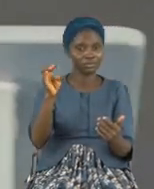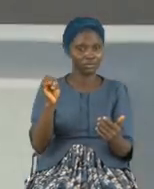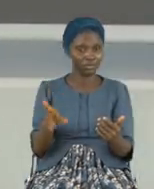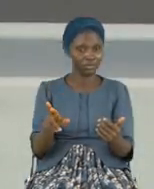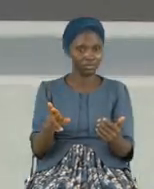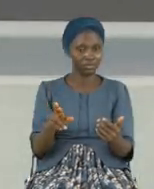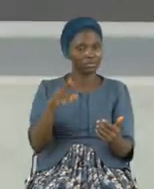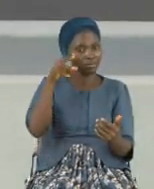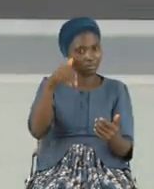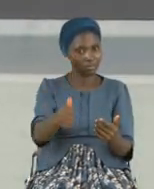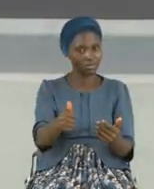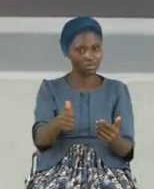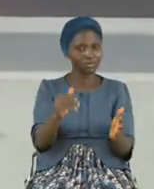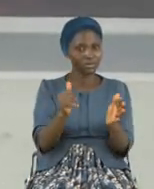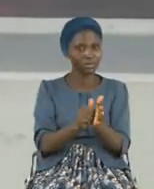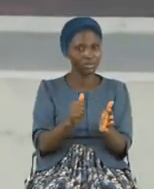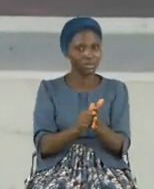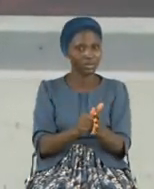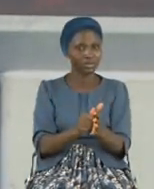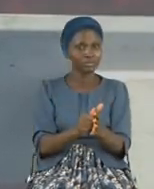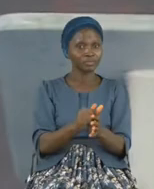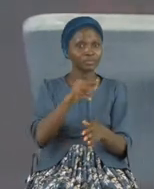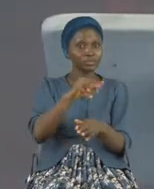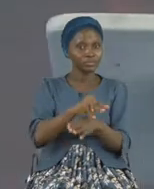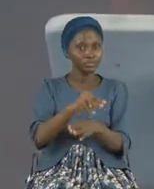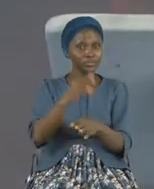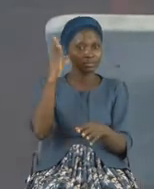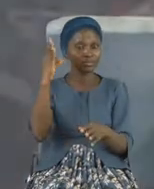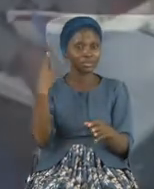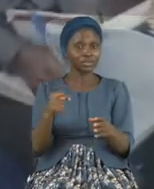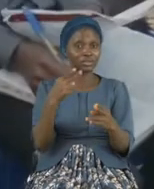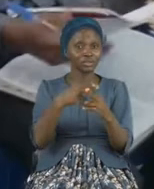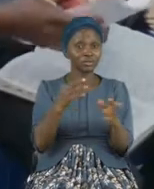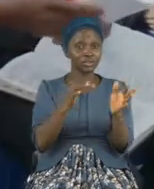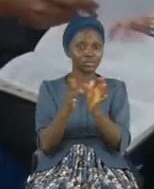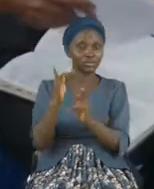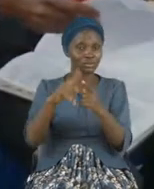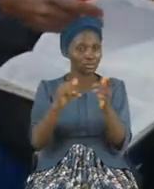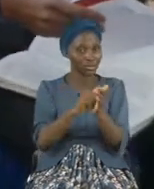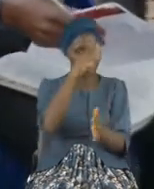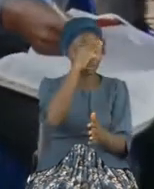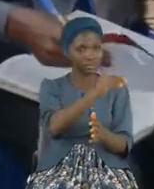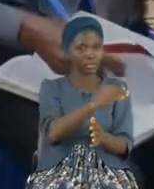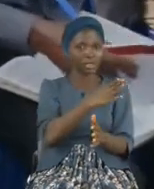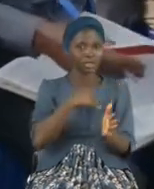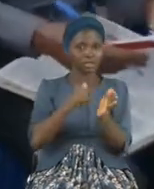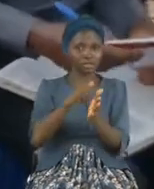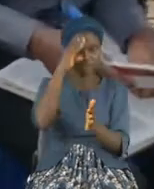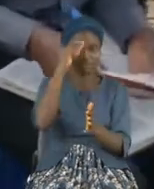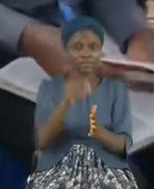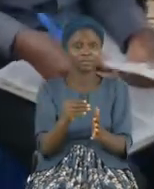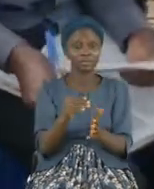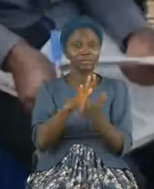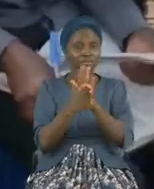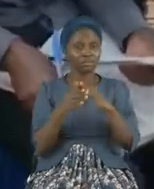that ministered the name of Jesus to that man, and that man became